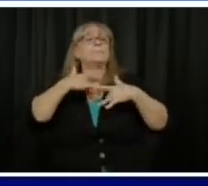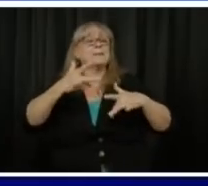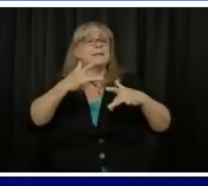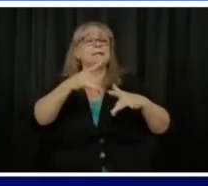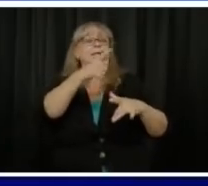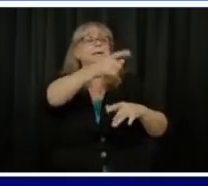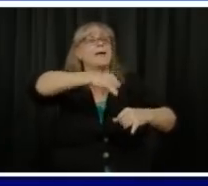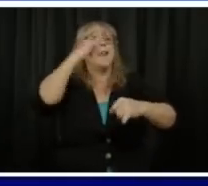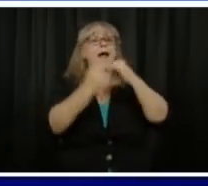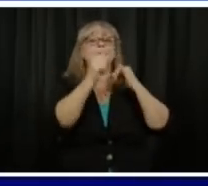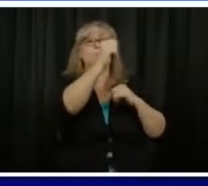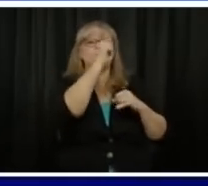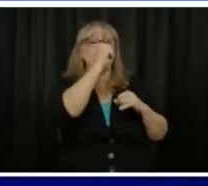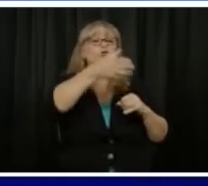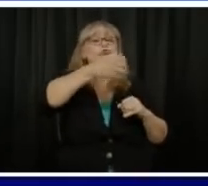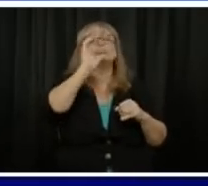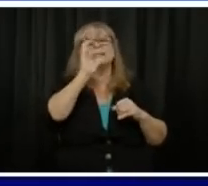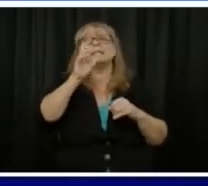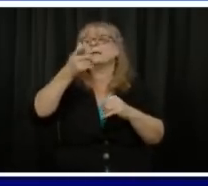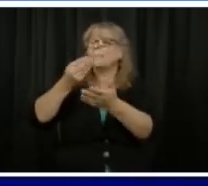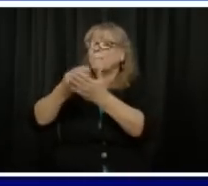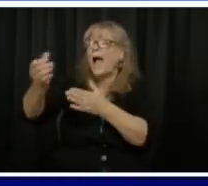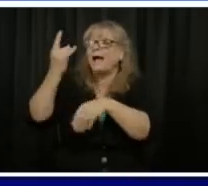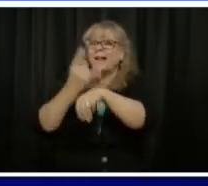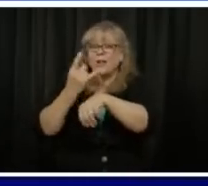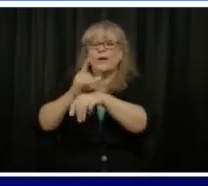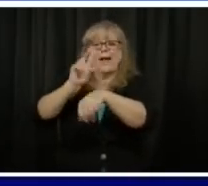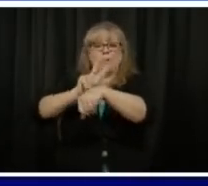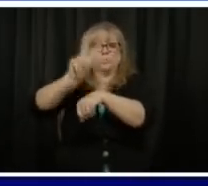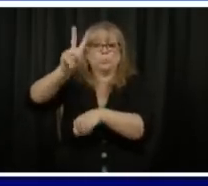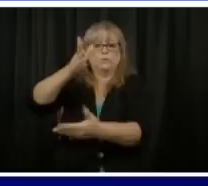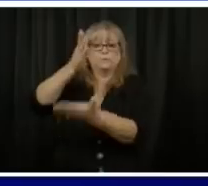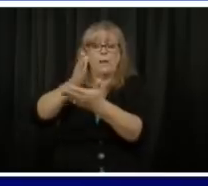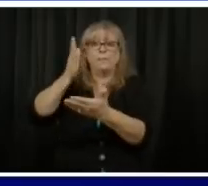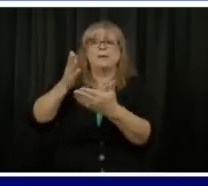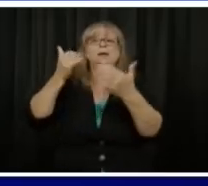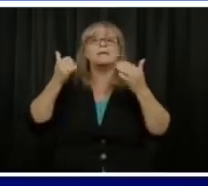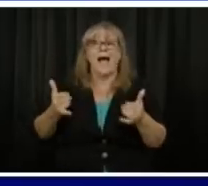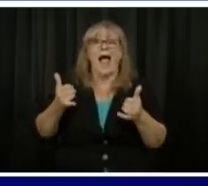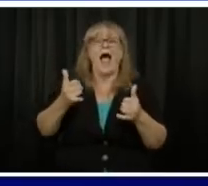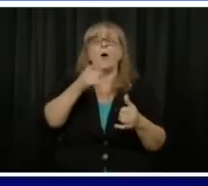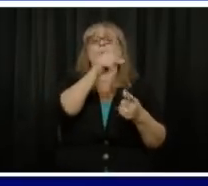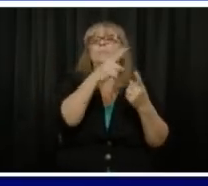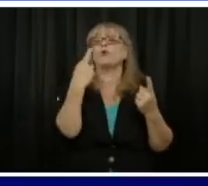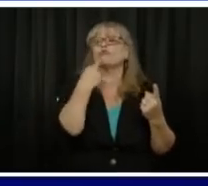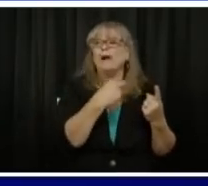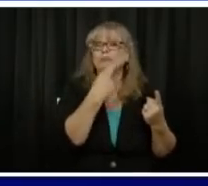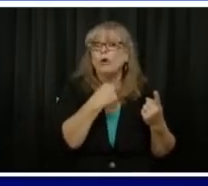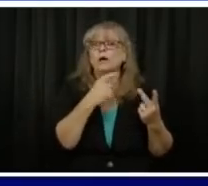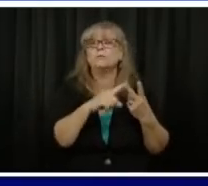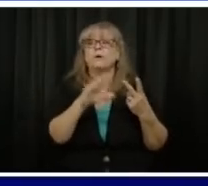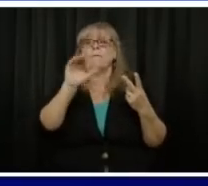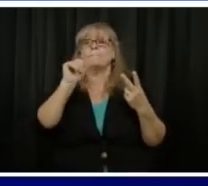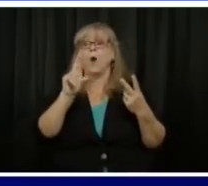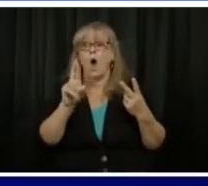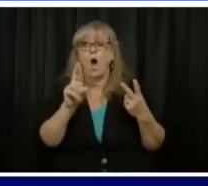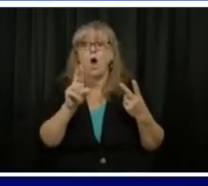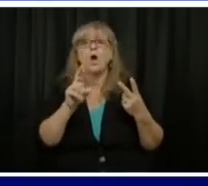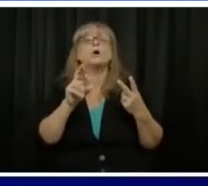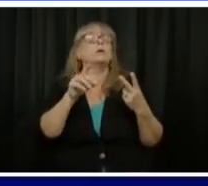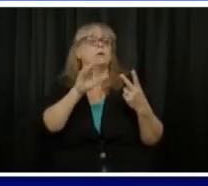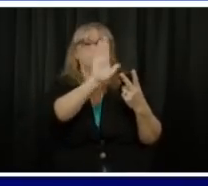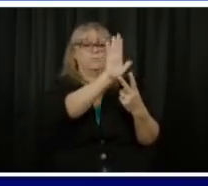be 10 p.m. statewide. And that means at restaurants, it means at bars that are serving as restaurants. It doesn't mean they have to close. People can